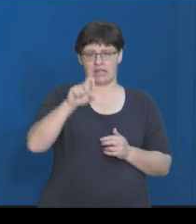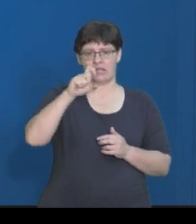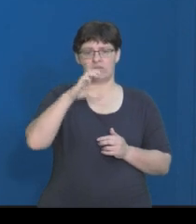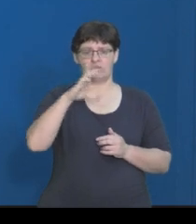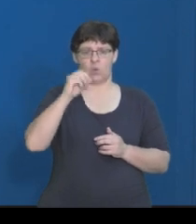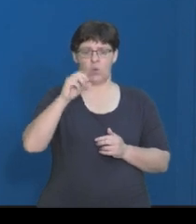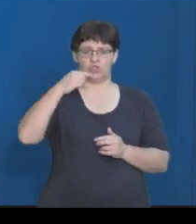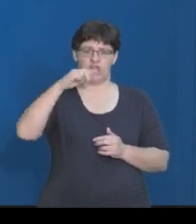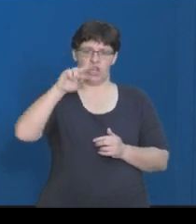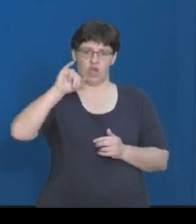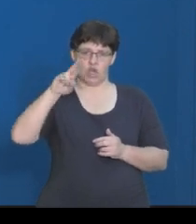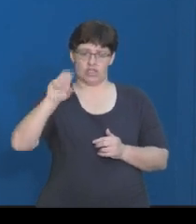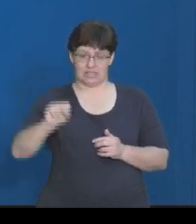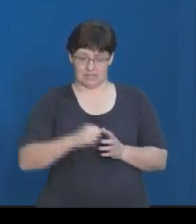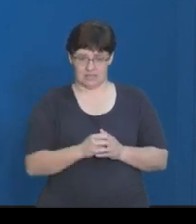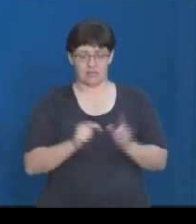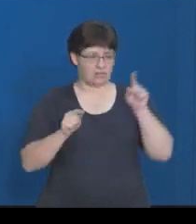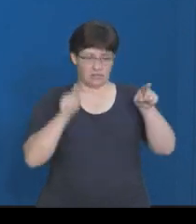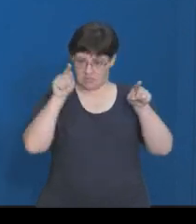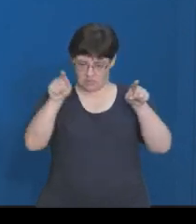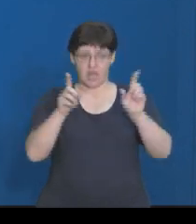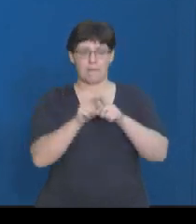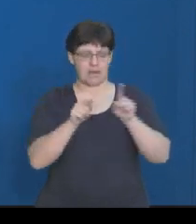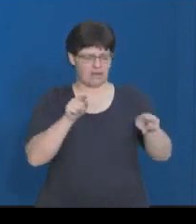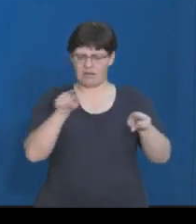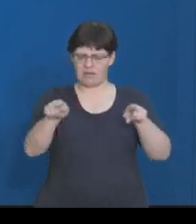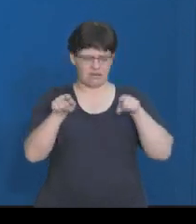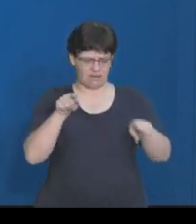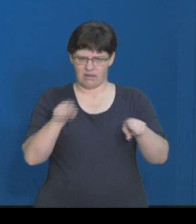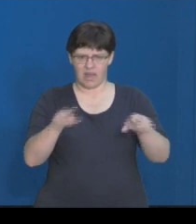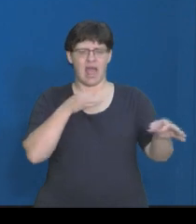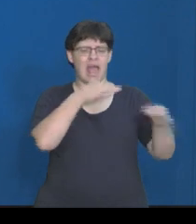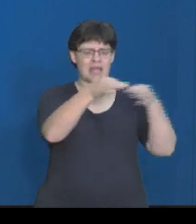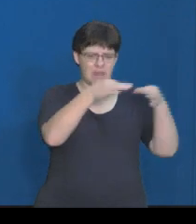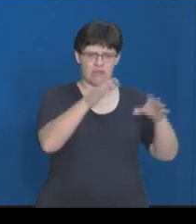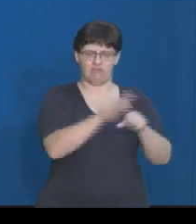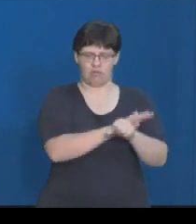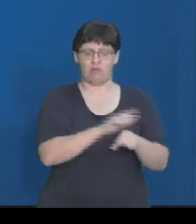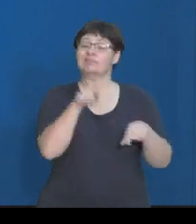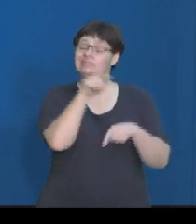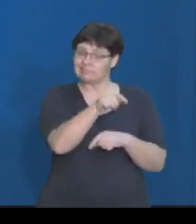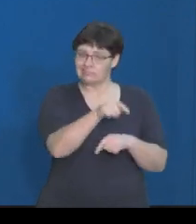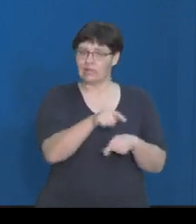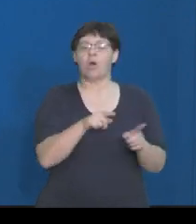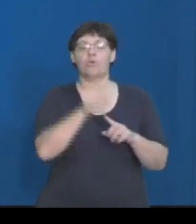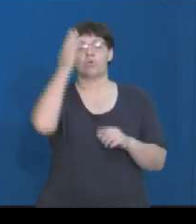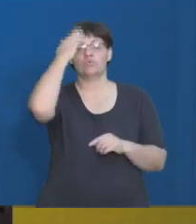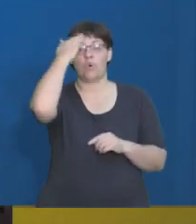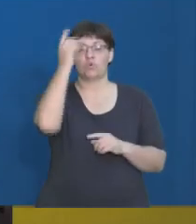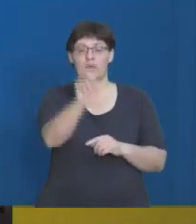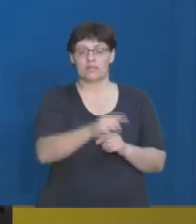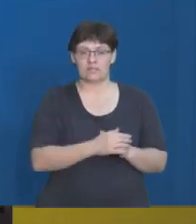there. Then you explain your points in full. Endogenous is also known